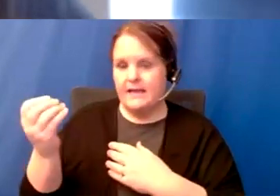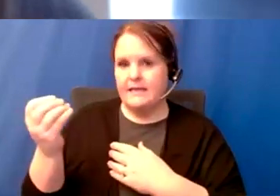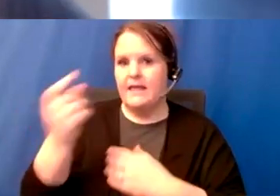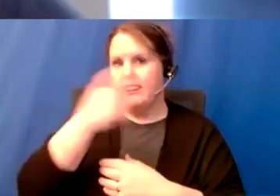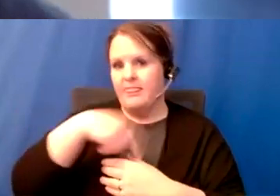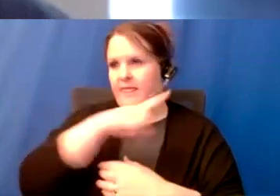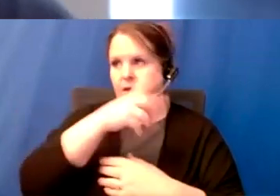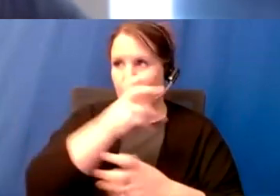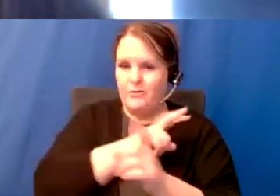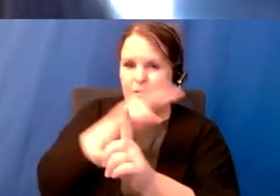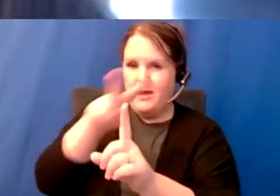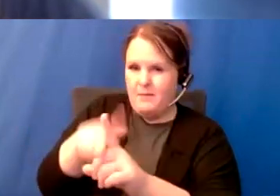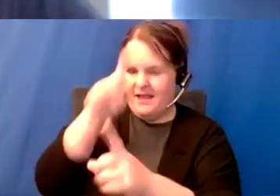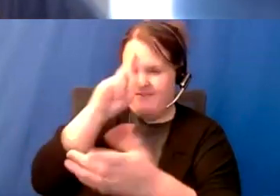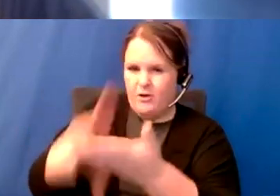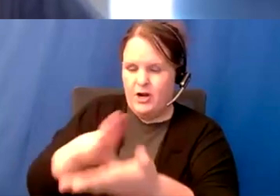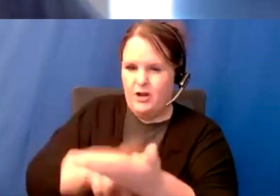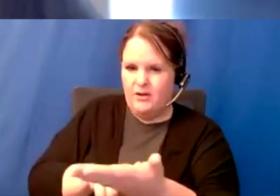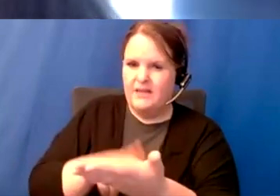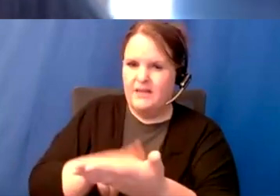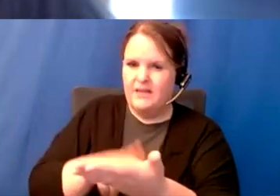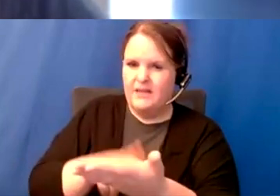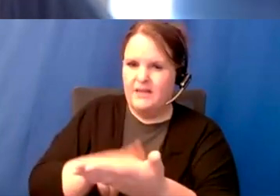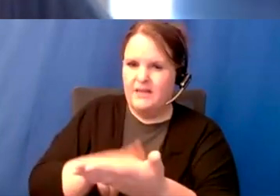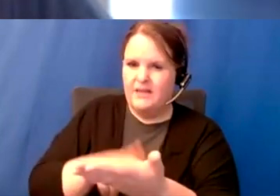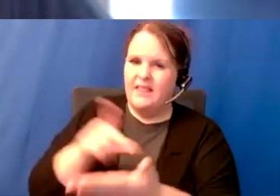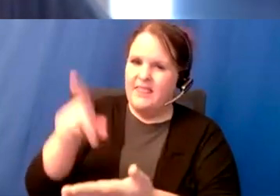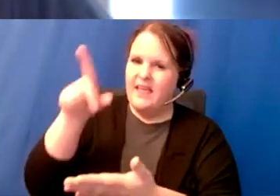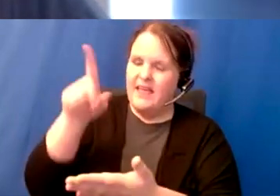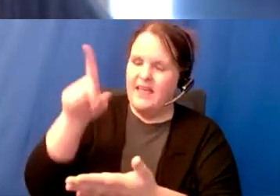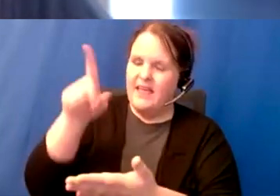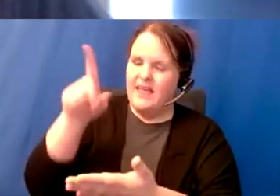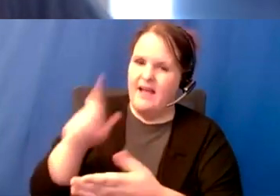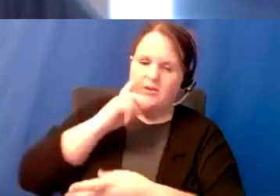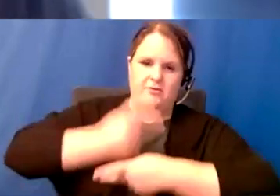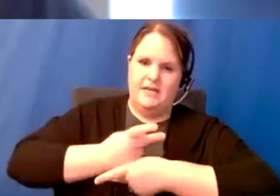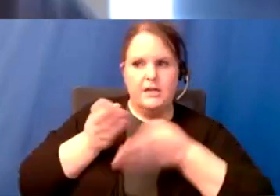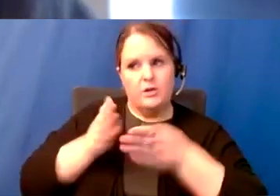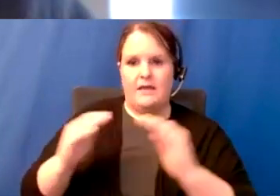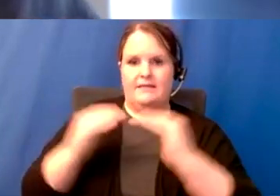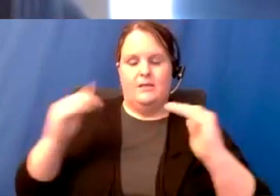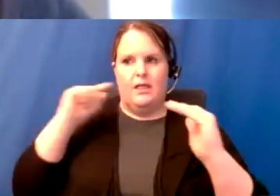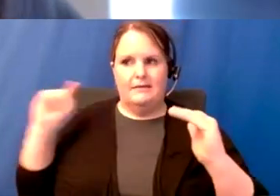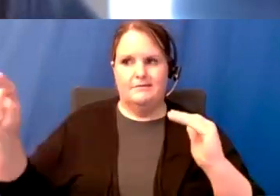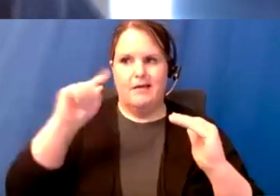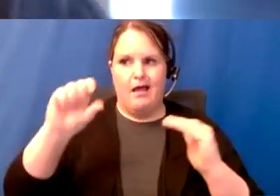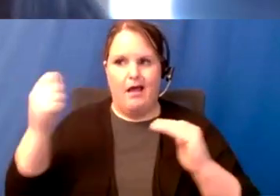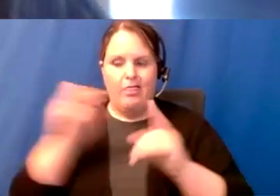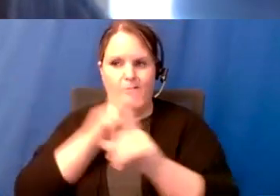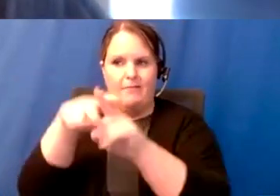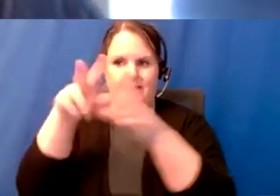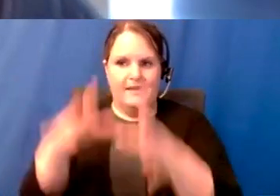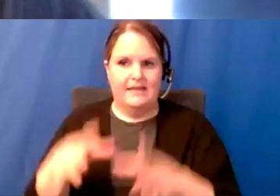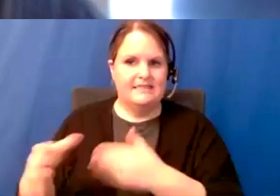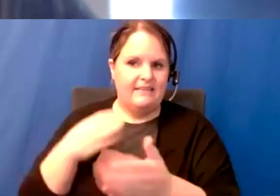they want to apply for a contract, they would have to be treated, in the same way as all other applicants are